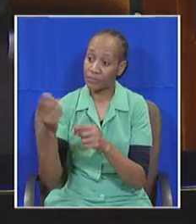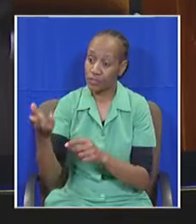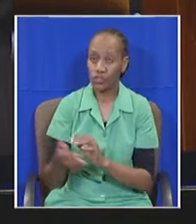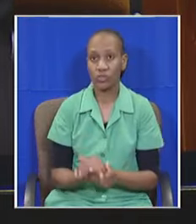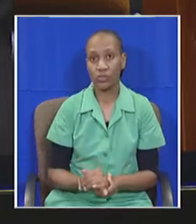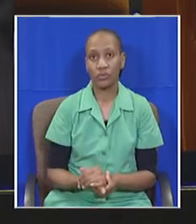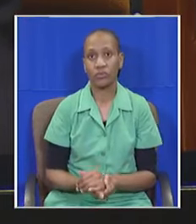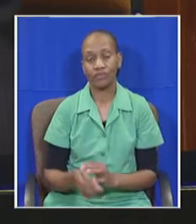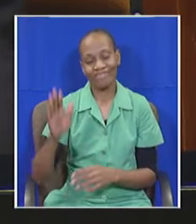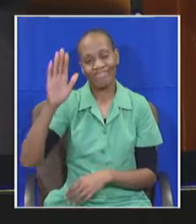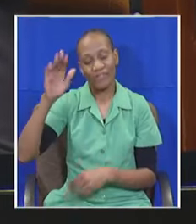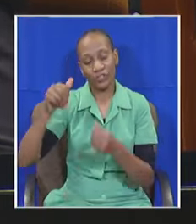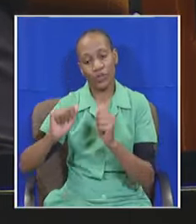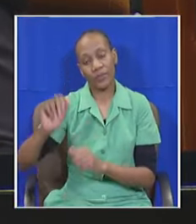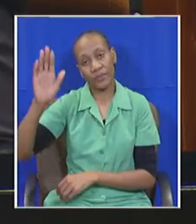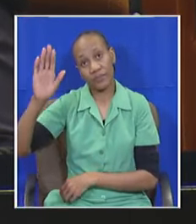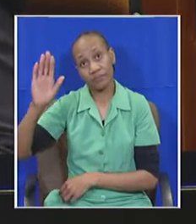Order. Thank you.